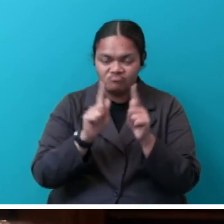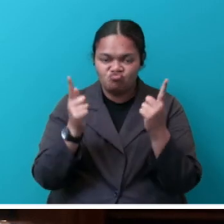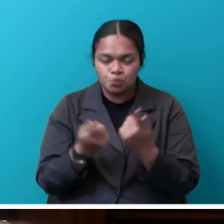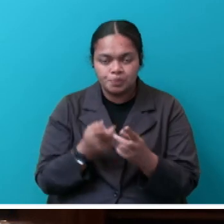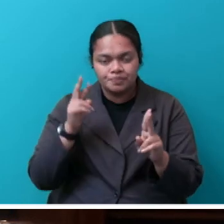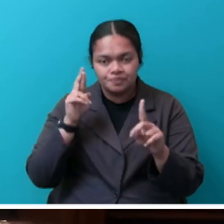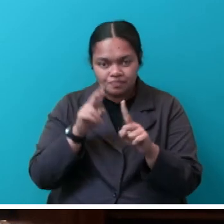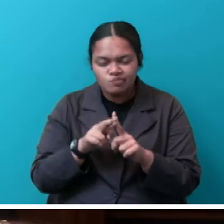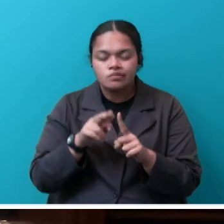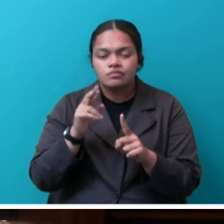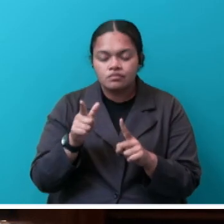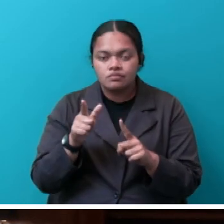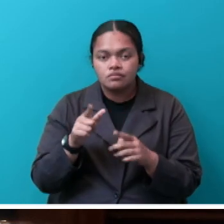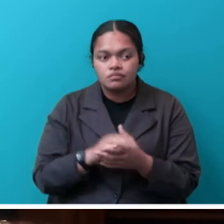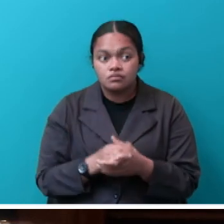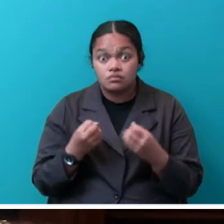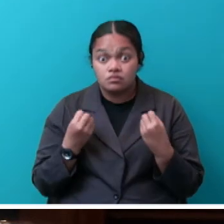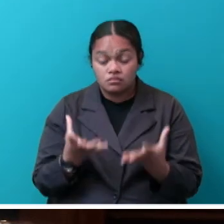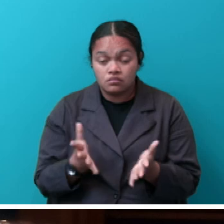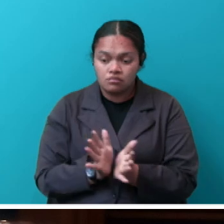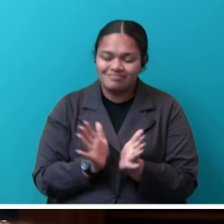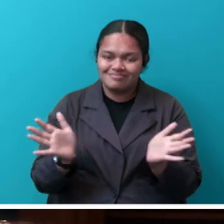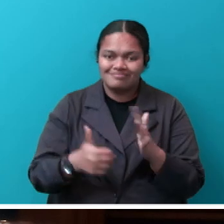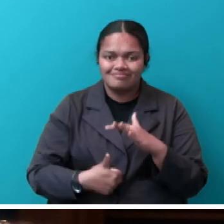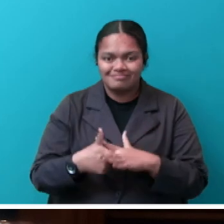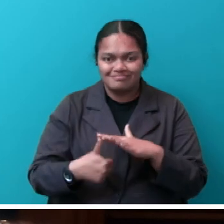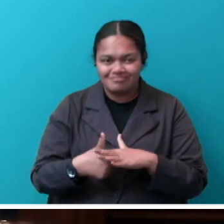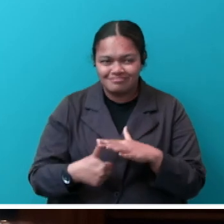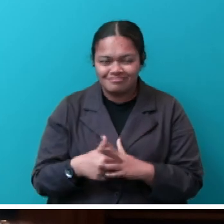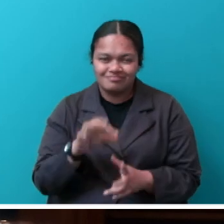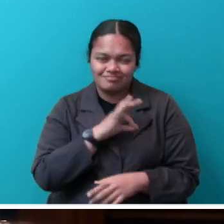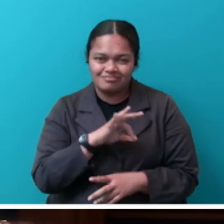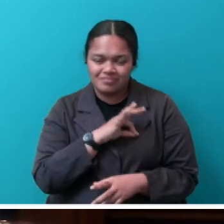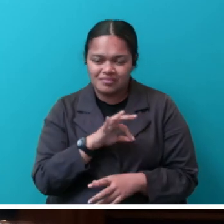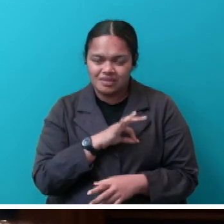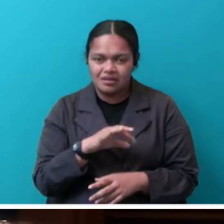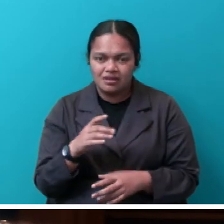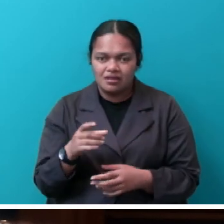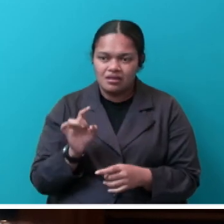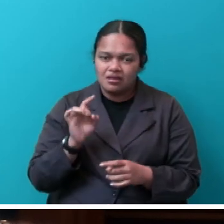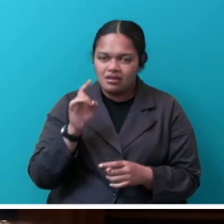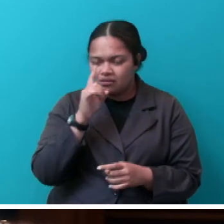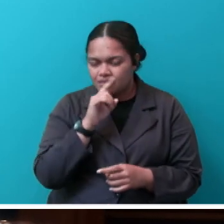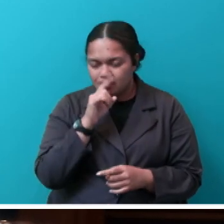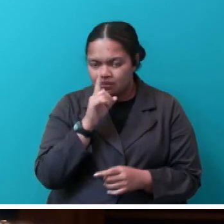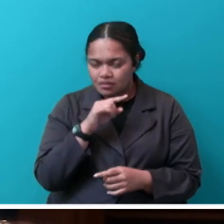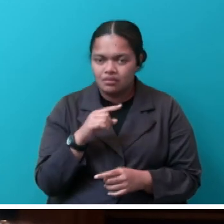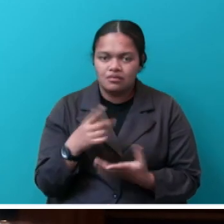third-party provider ensures broader access, benefiting customers in rural and remote